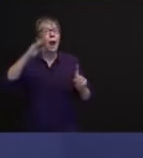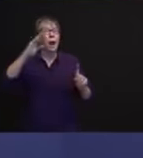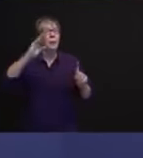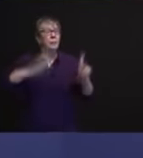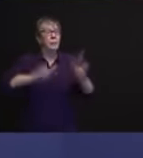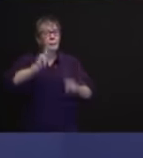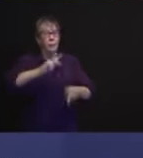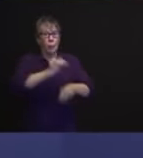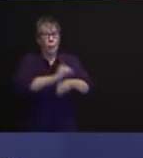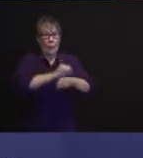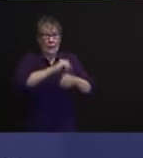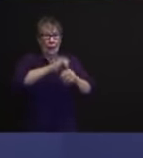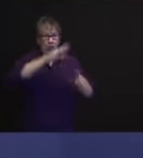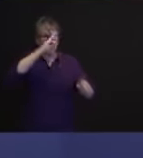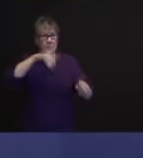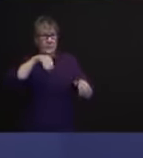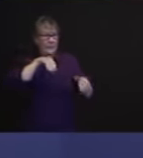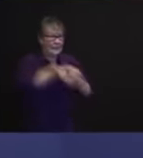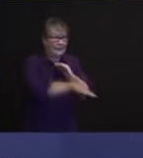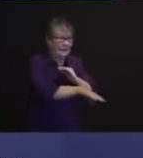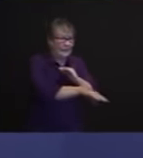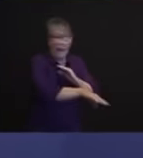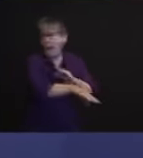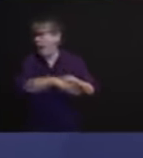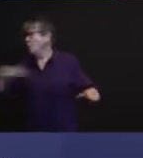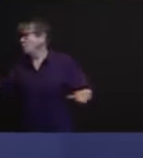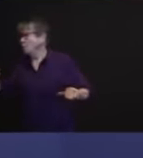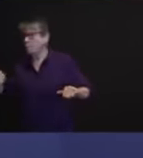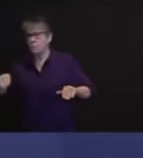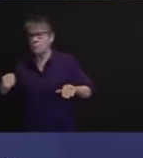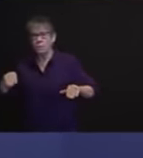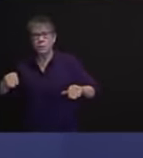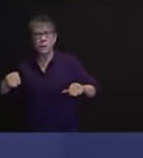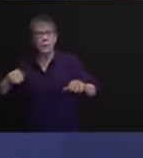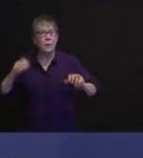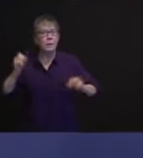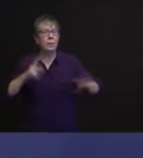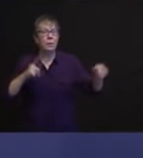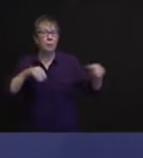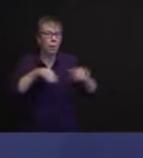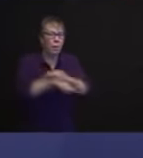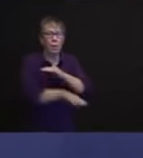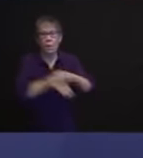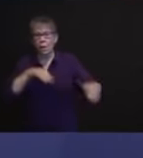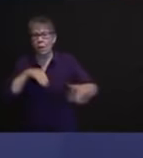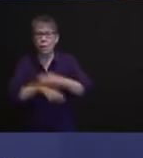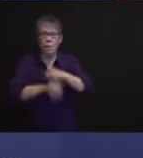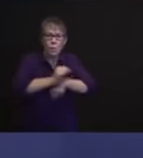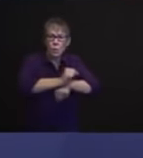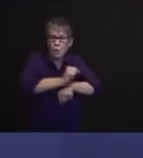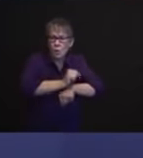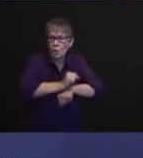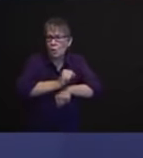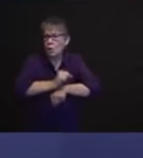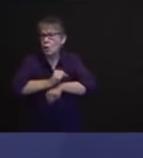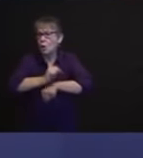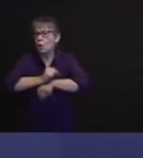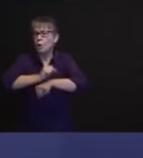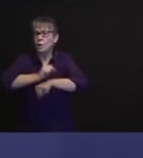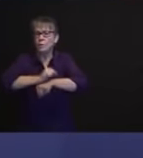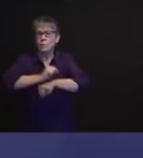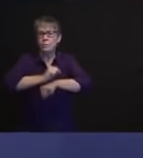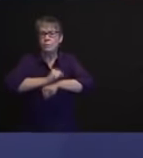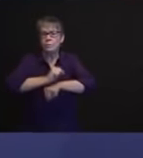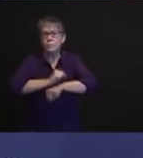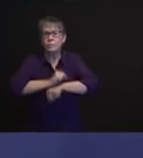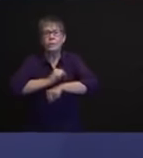undiagnosed, where staff members are working regularly and very commonly are exposed in the community, not in the facility itself, it is